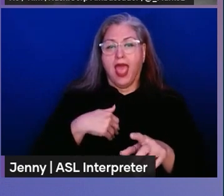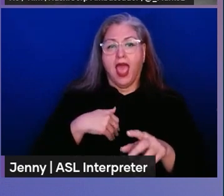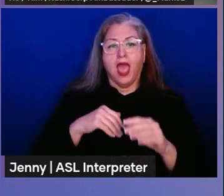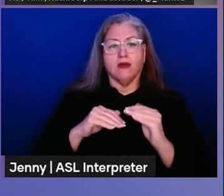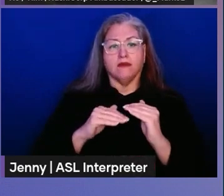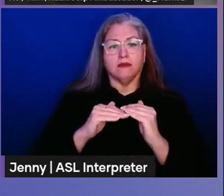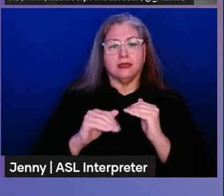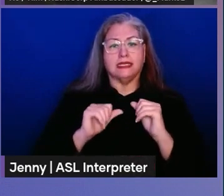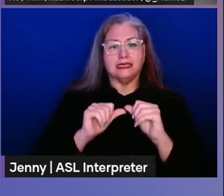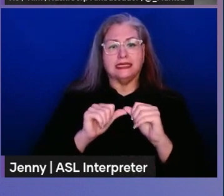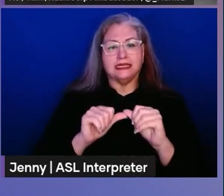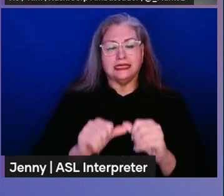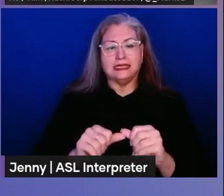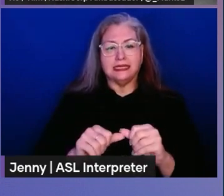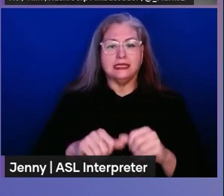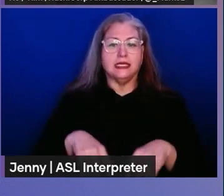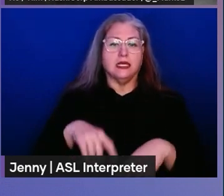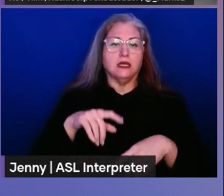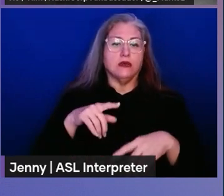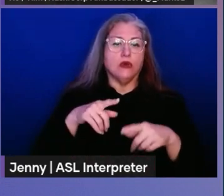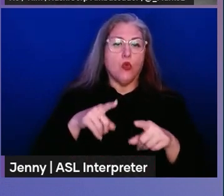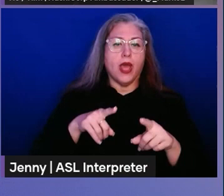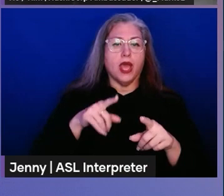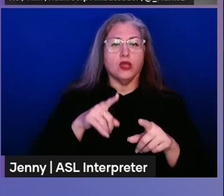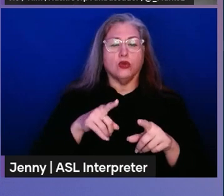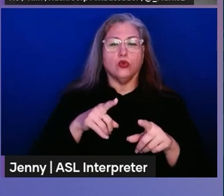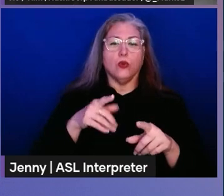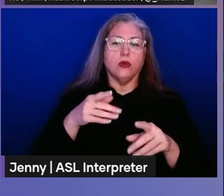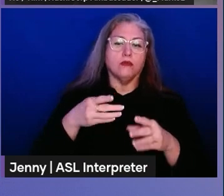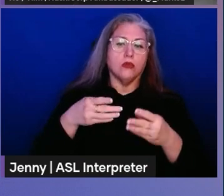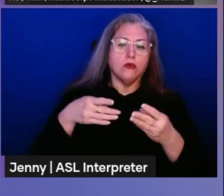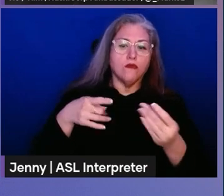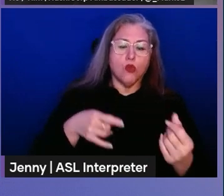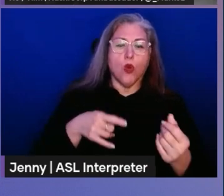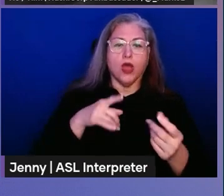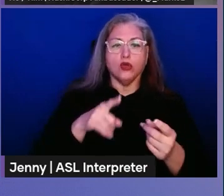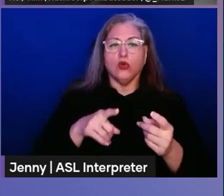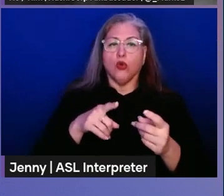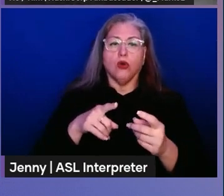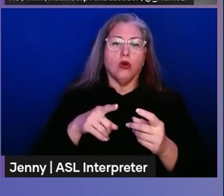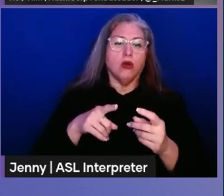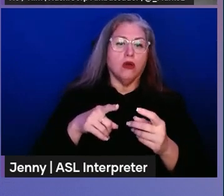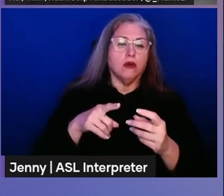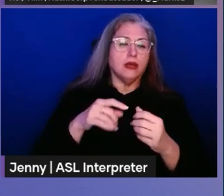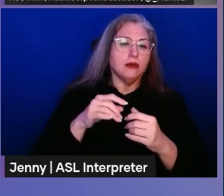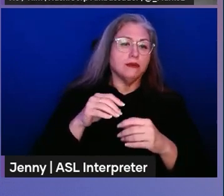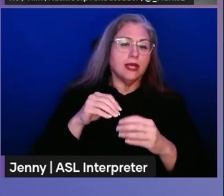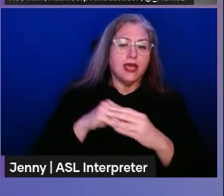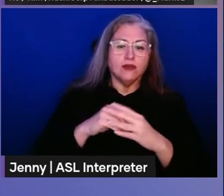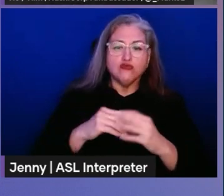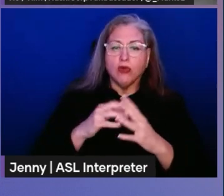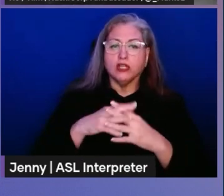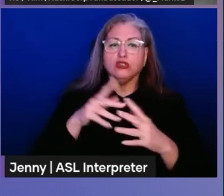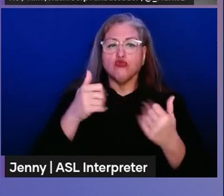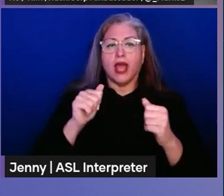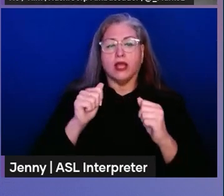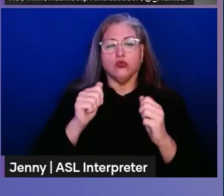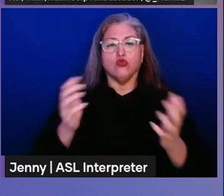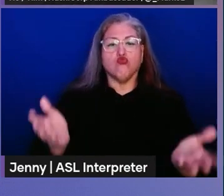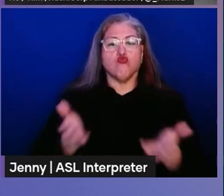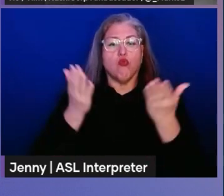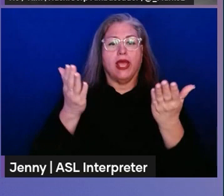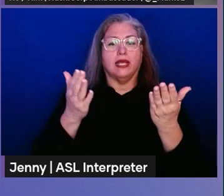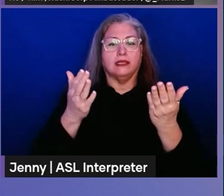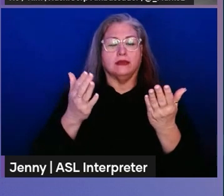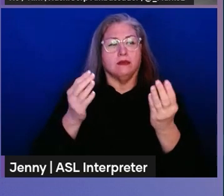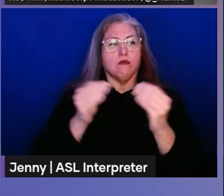when you're deploying your applications out to infrastructure. It tries to raise your level of